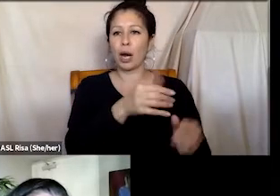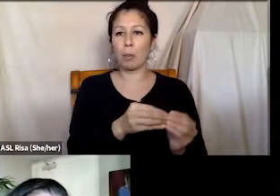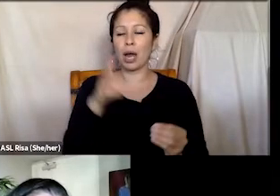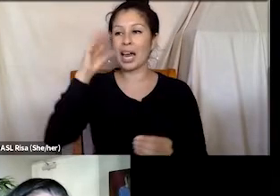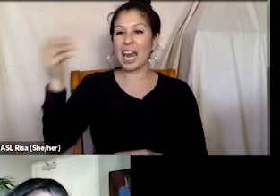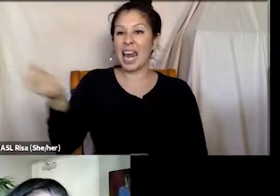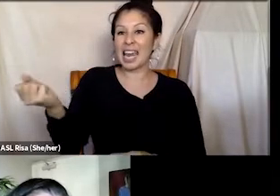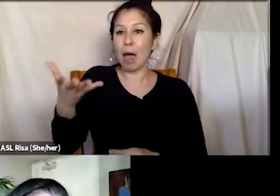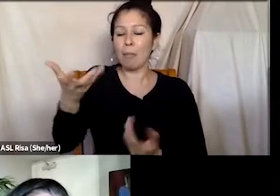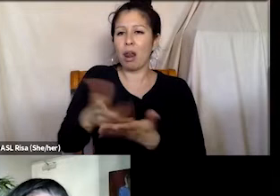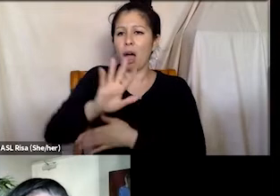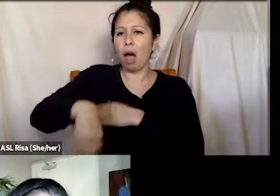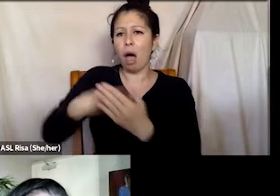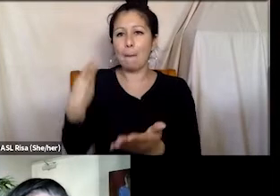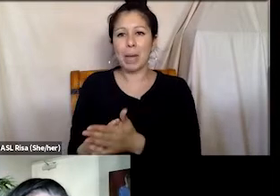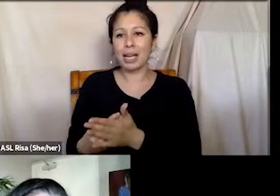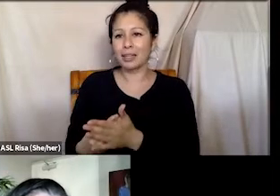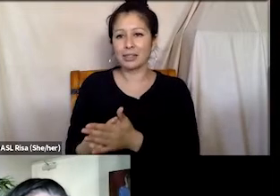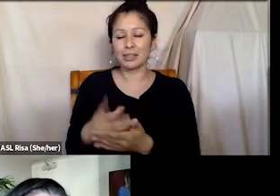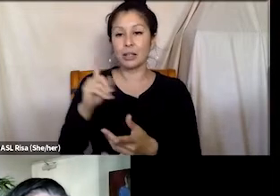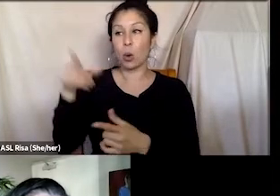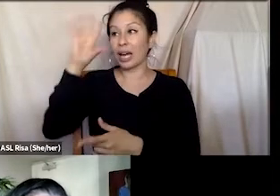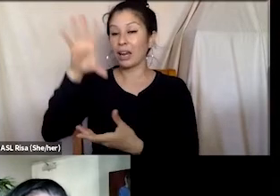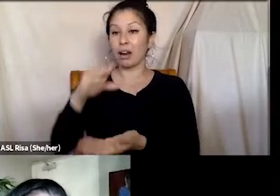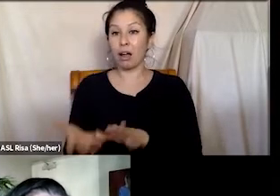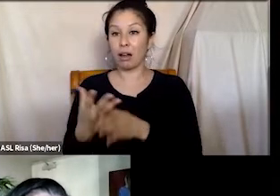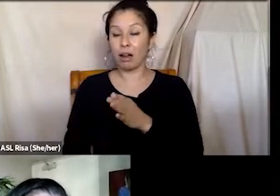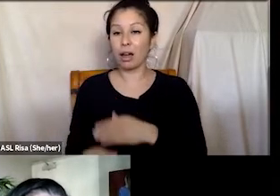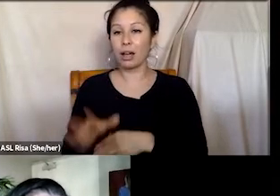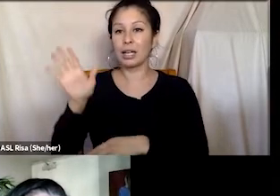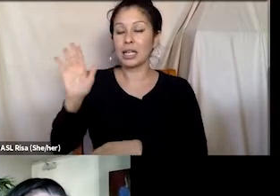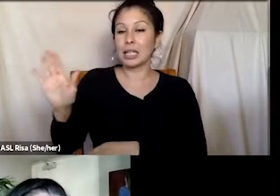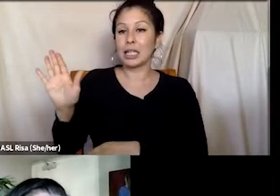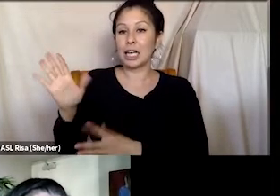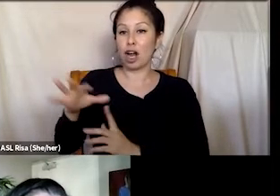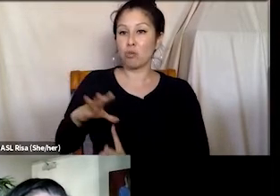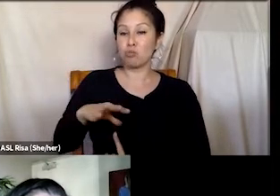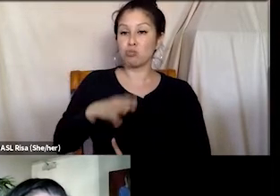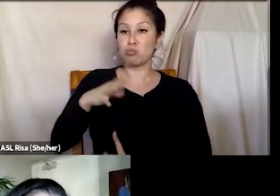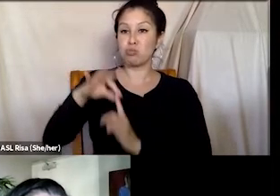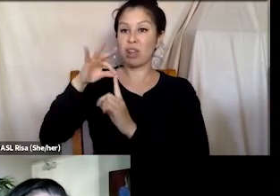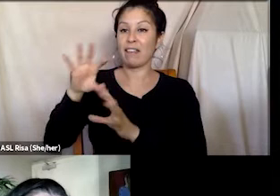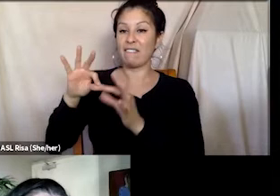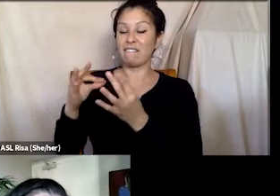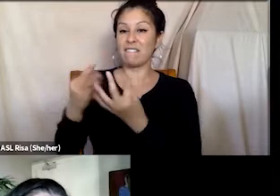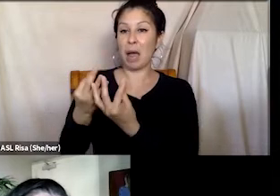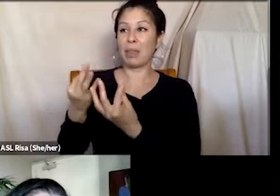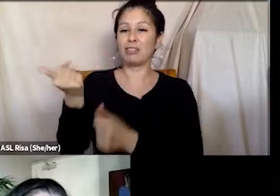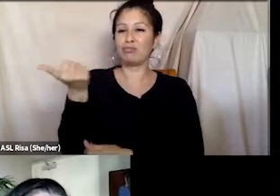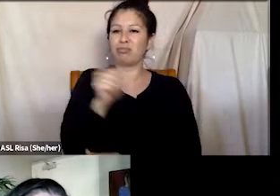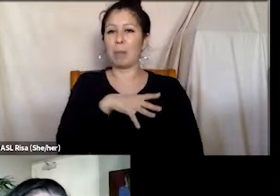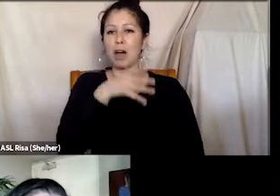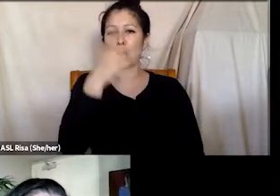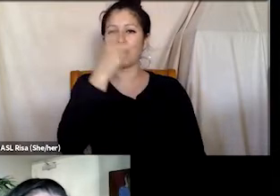gambled all his money away. And when he died, his privileged family denied my grandmother because she